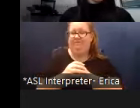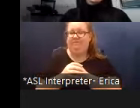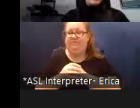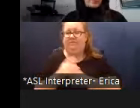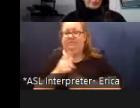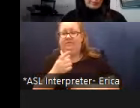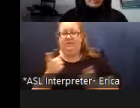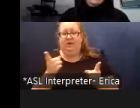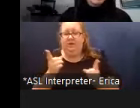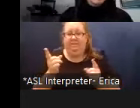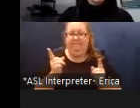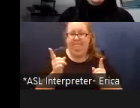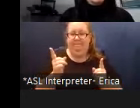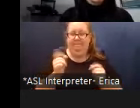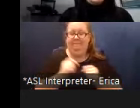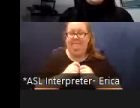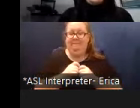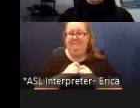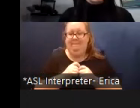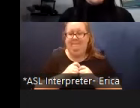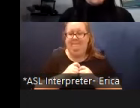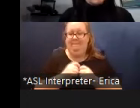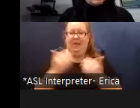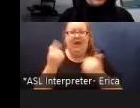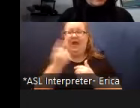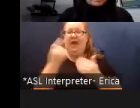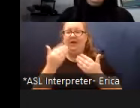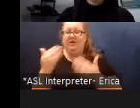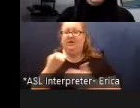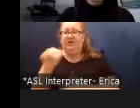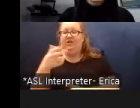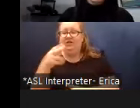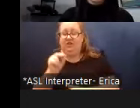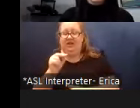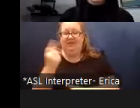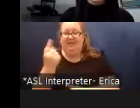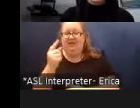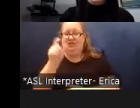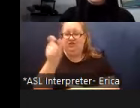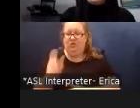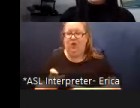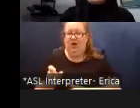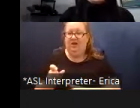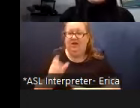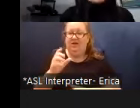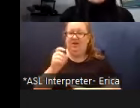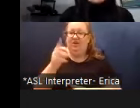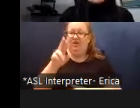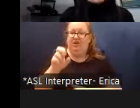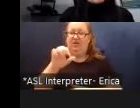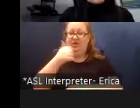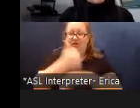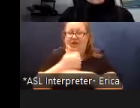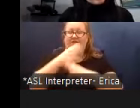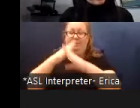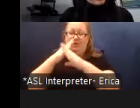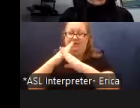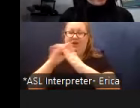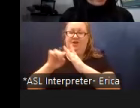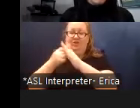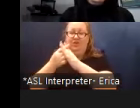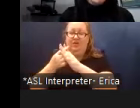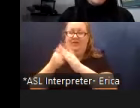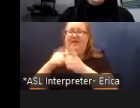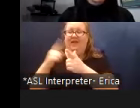sure. Also, No, I was just going to say that's for sure. I mean, it's you know, you can put the barrier in to start with, and then you end up, you